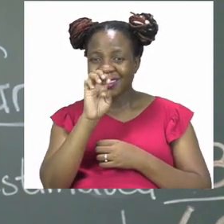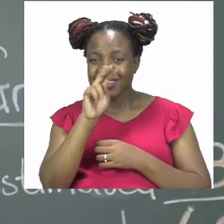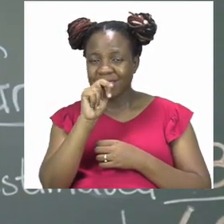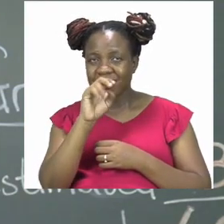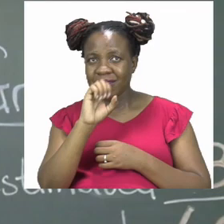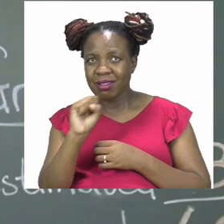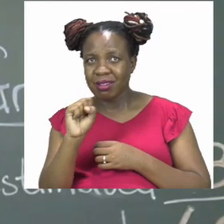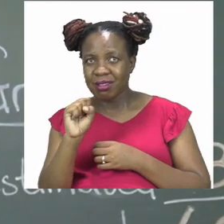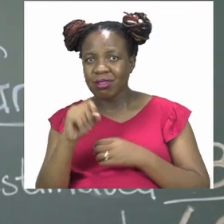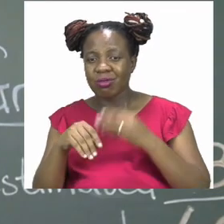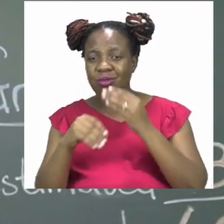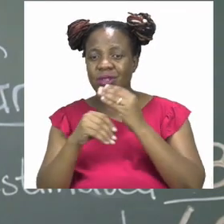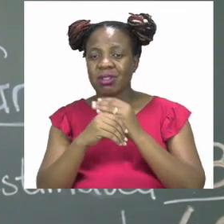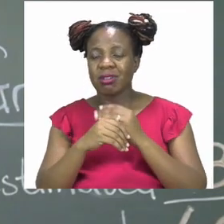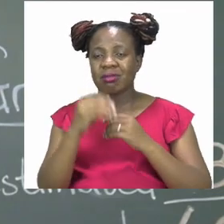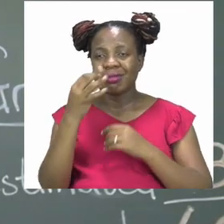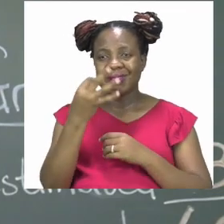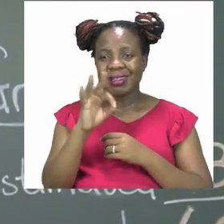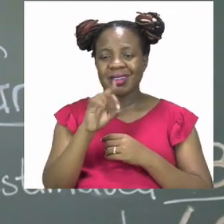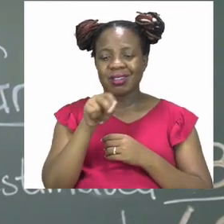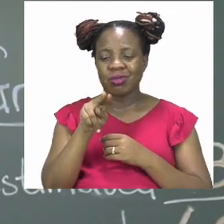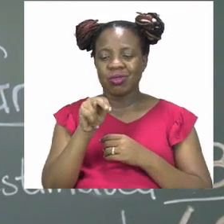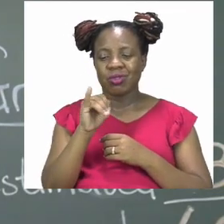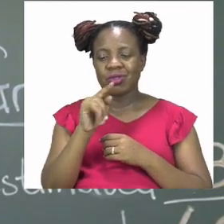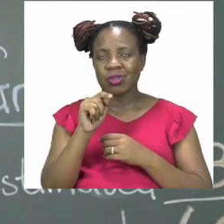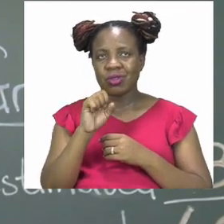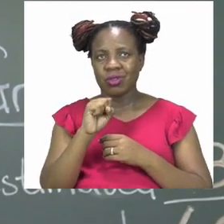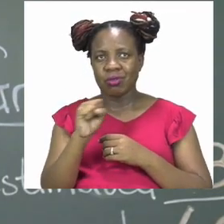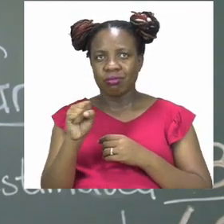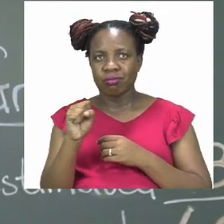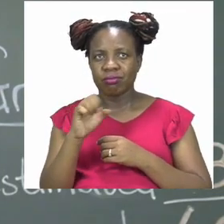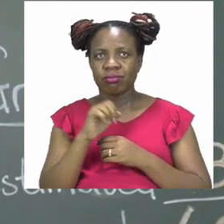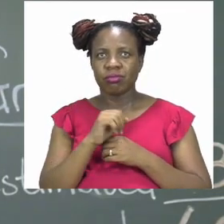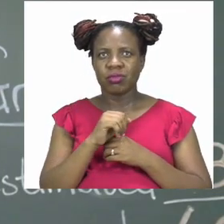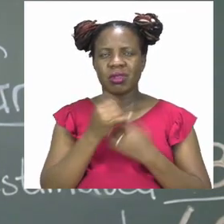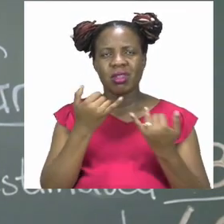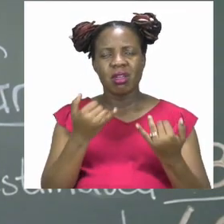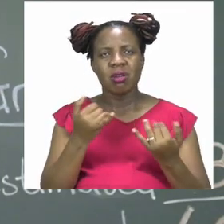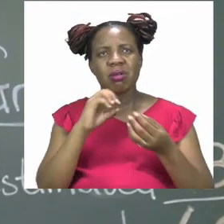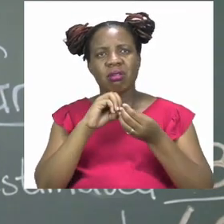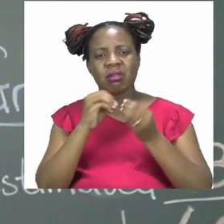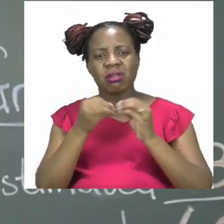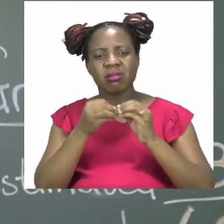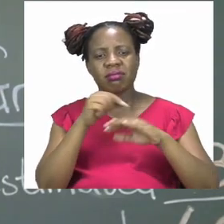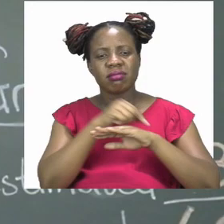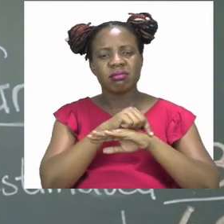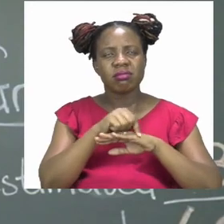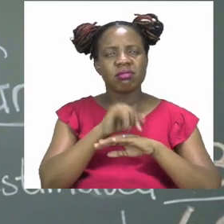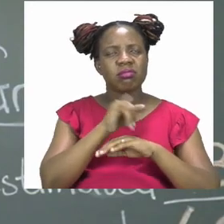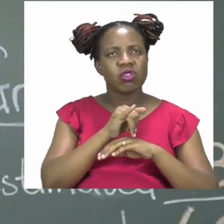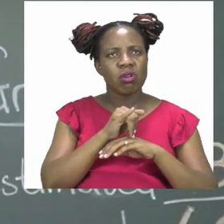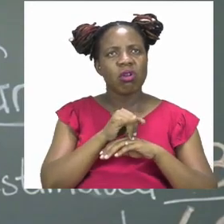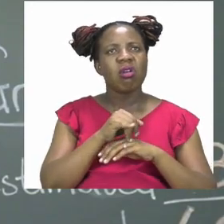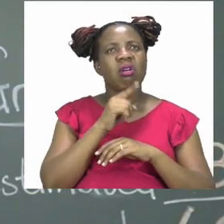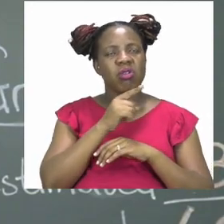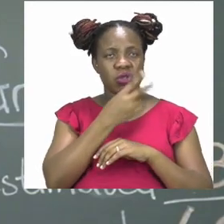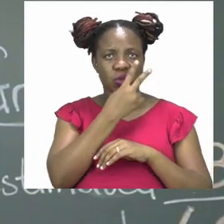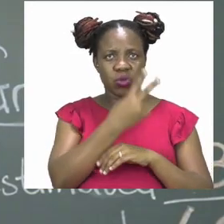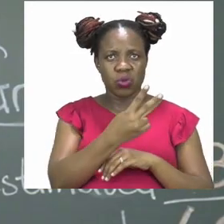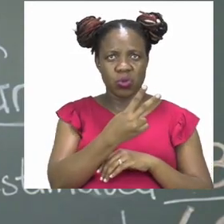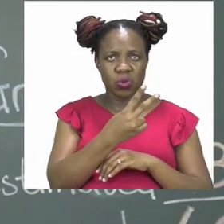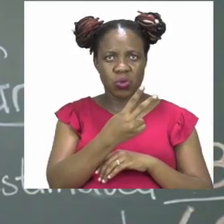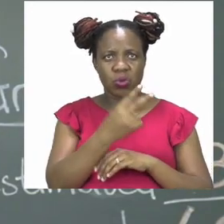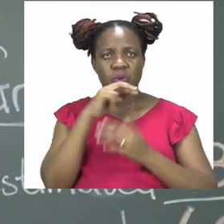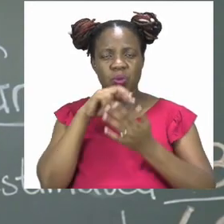the place value of the underlined number, which is the 2, which is 20, then the place value will